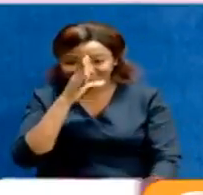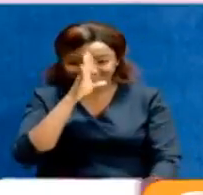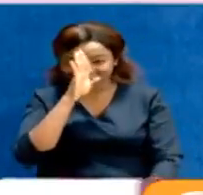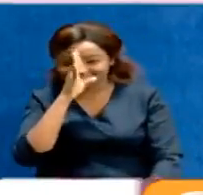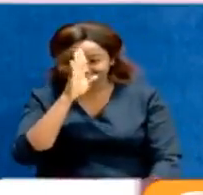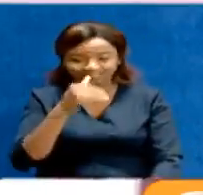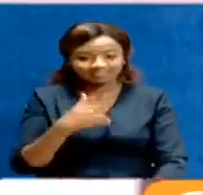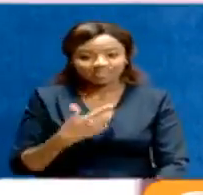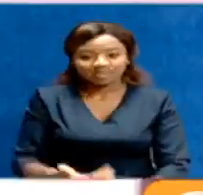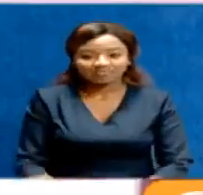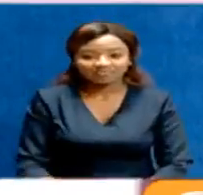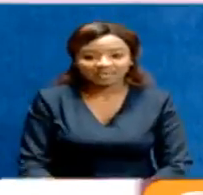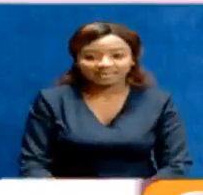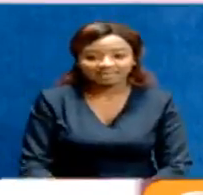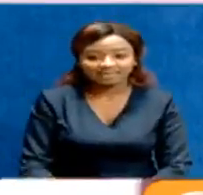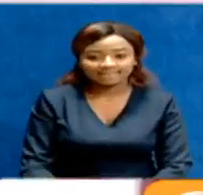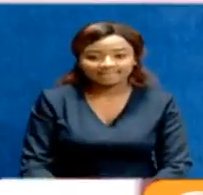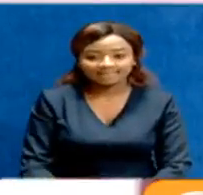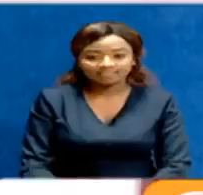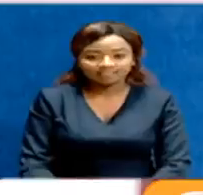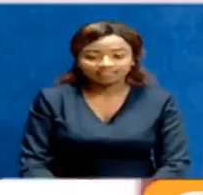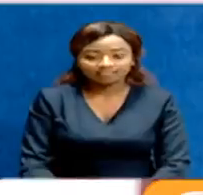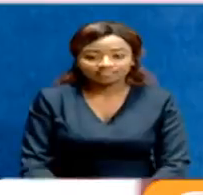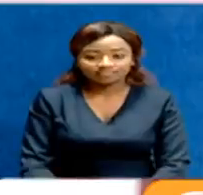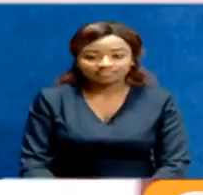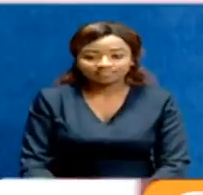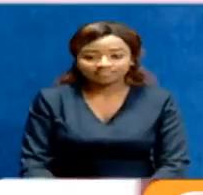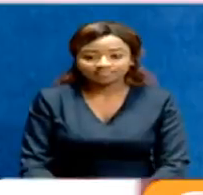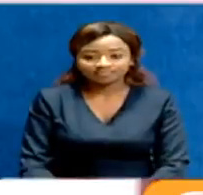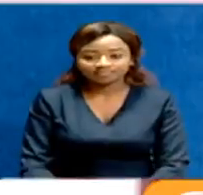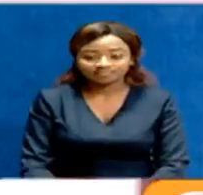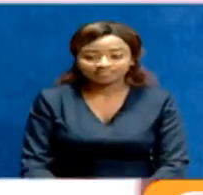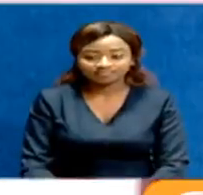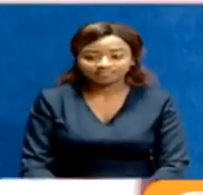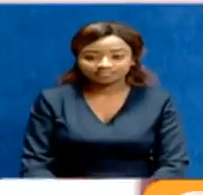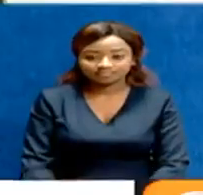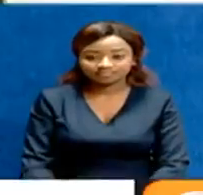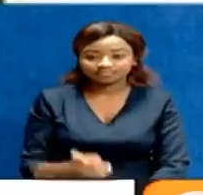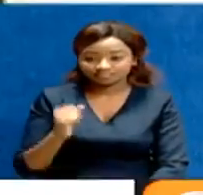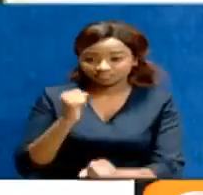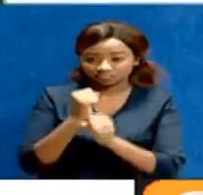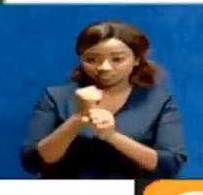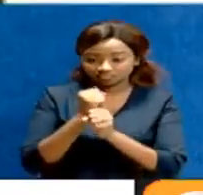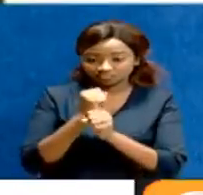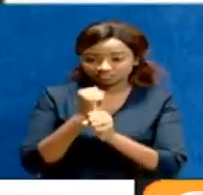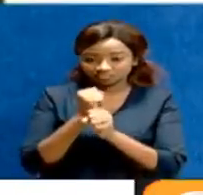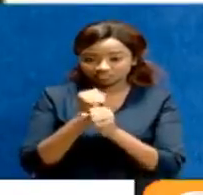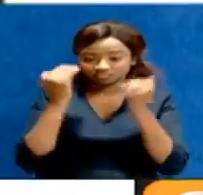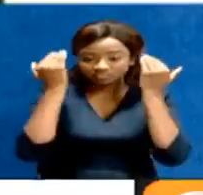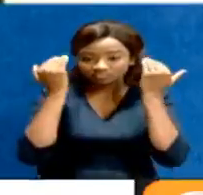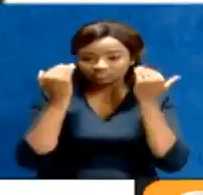landmark decisions, the Mutunga one and the Maraga one. Nderi ambaye kwa sasa na hudumu katika mahakama ya masuala ya